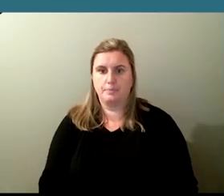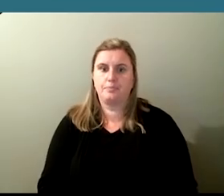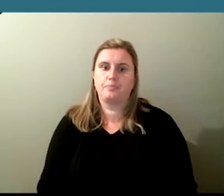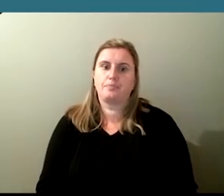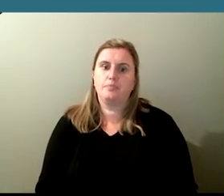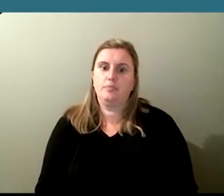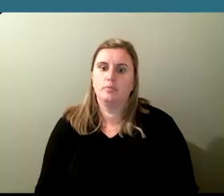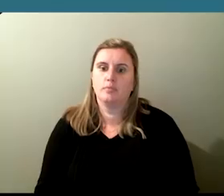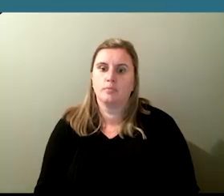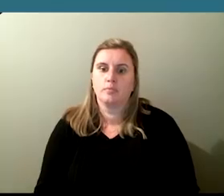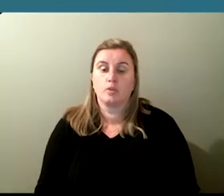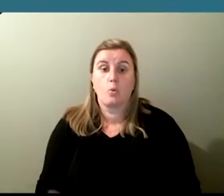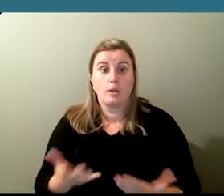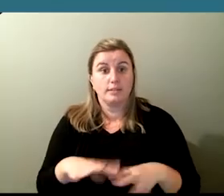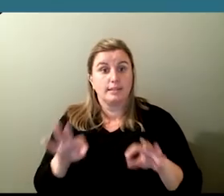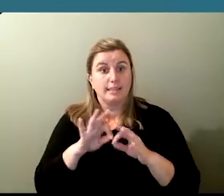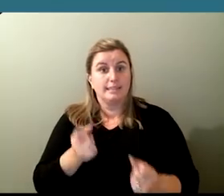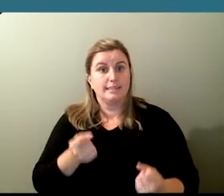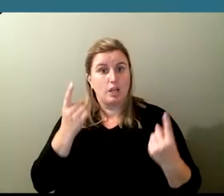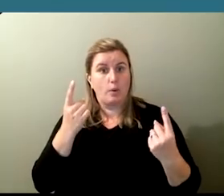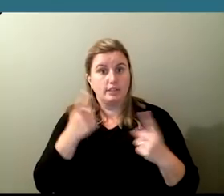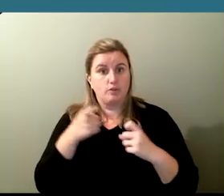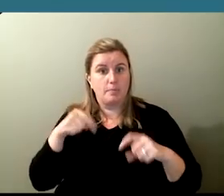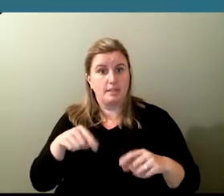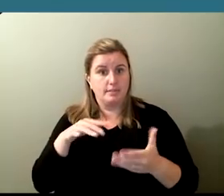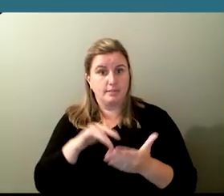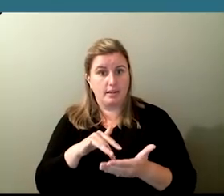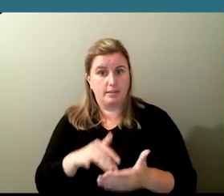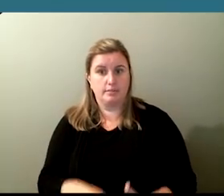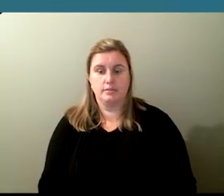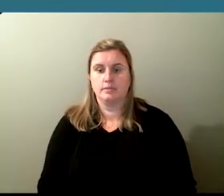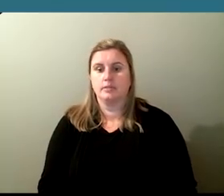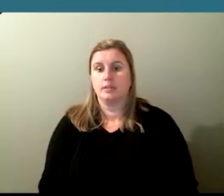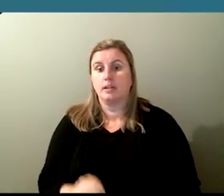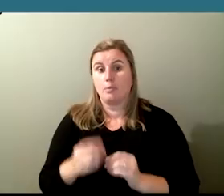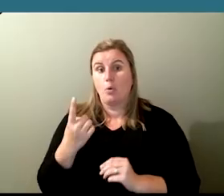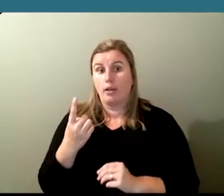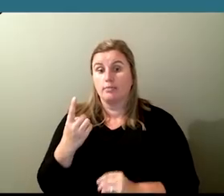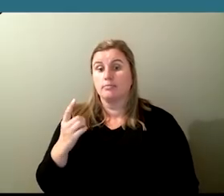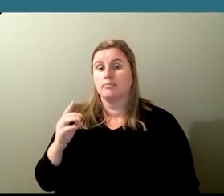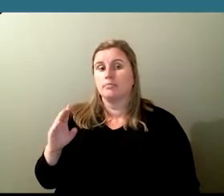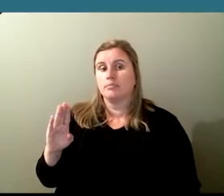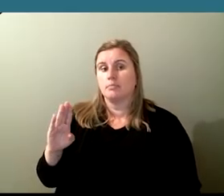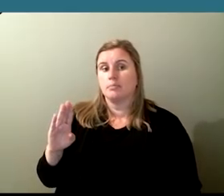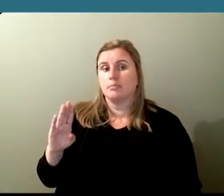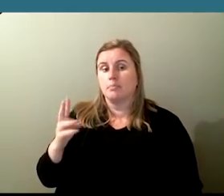So what are some key takeaways from this study? Number one, that of course